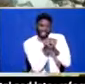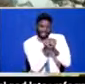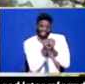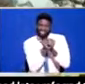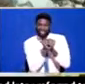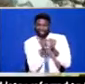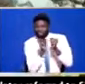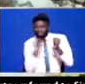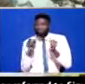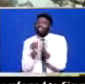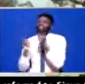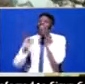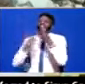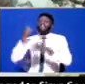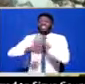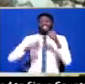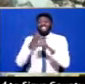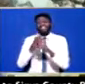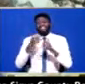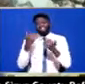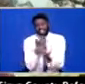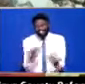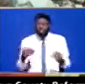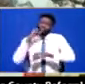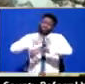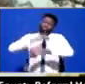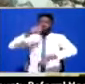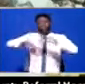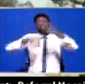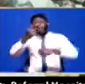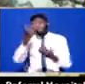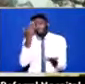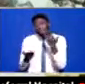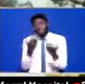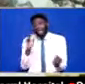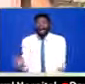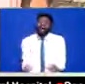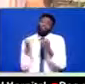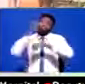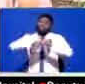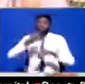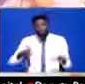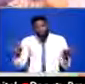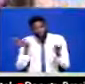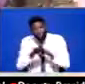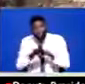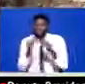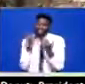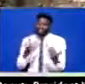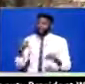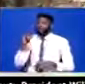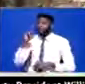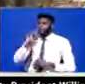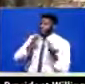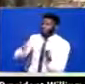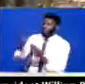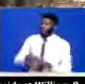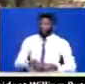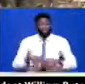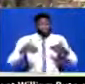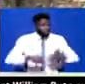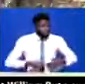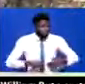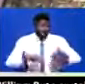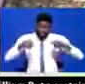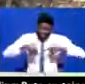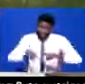watoto ambao bado ni wa shule. Na labda ni kwa sababu walikuwa wamefunga shule hasa watoto wako nyumbani. For some youth, however, the horror that is still fresh